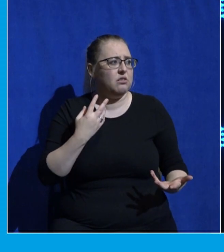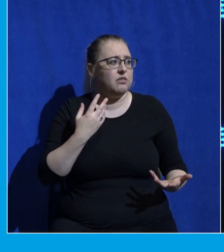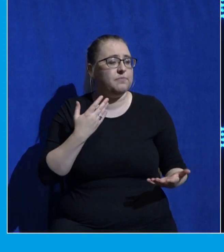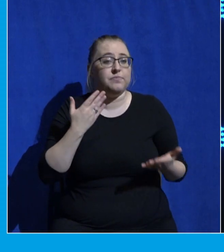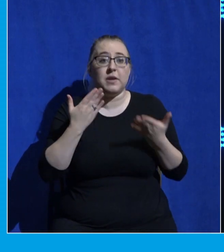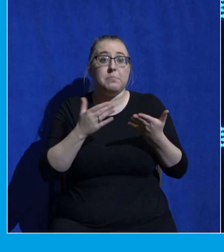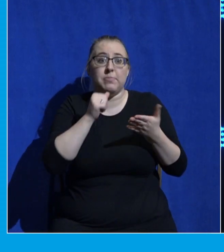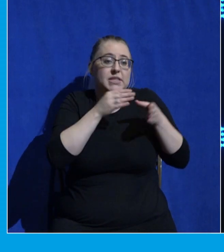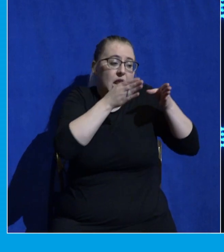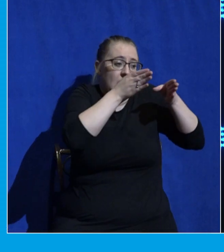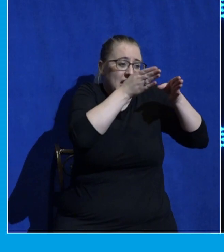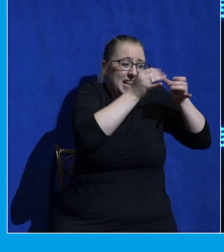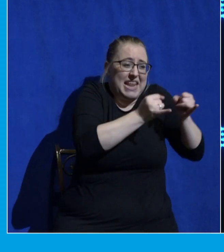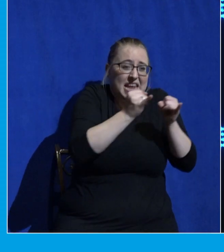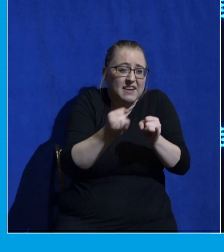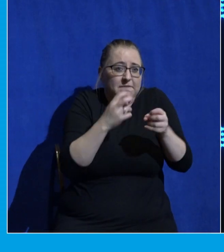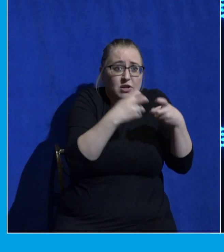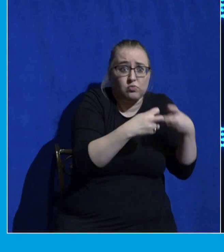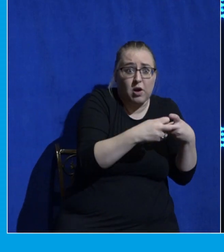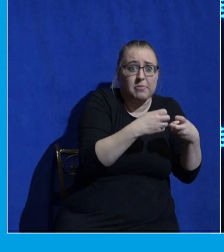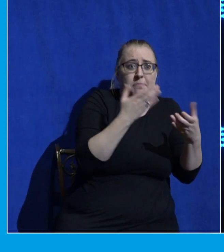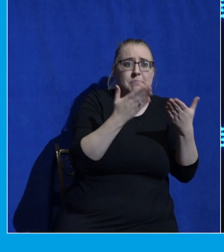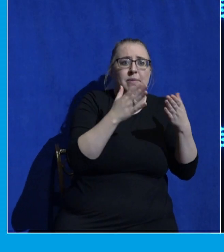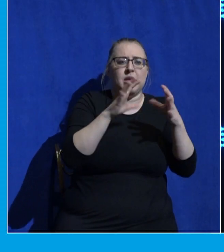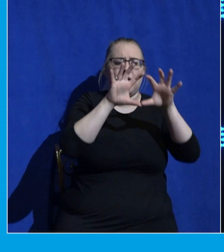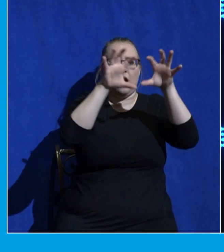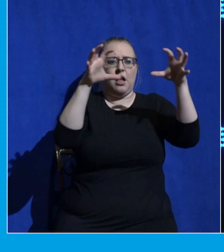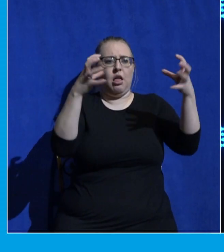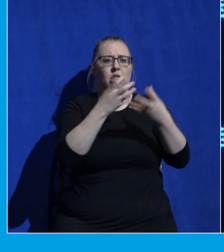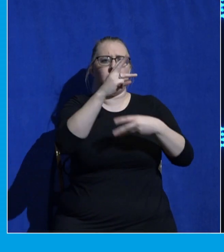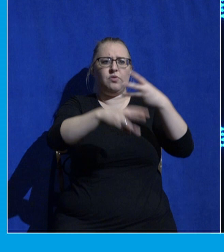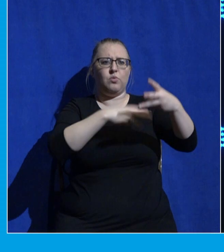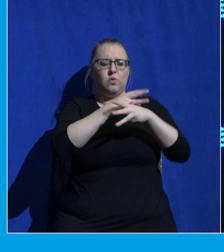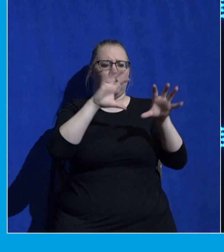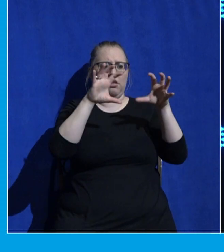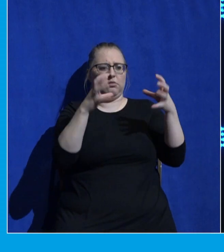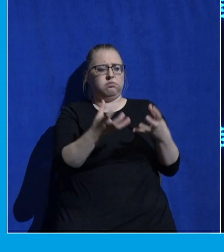not individual. Maybe you're looking at all the problems in the world right now.